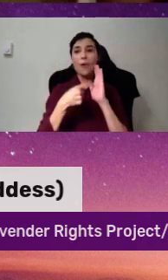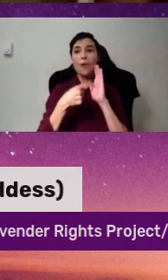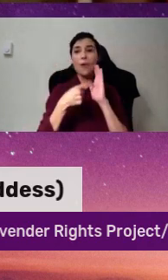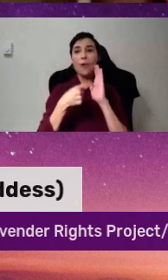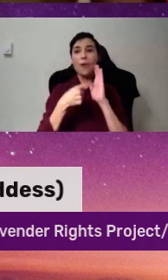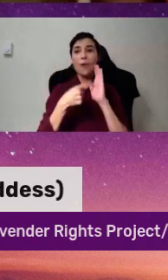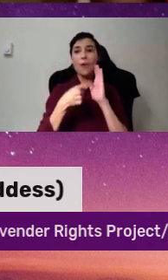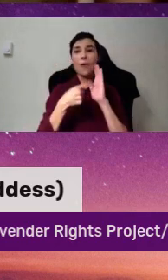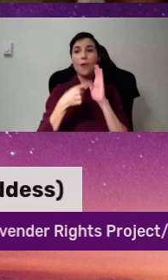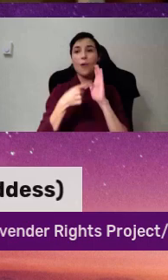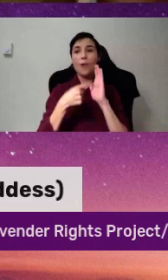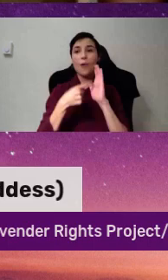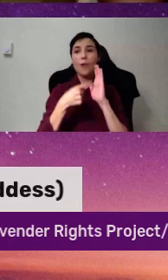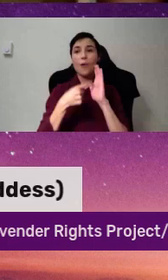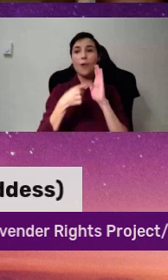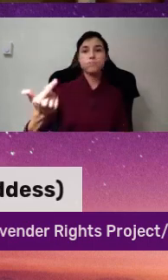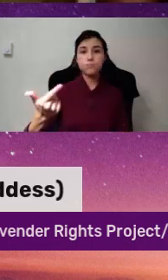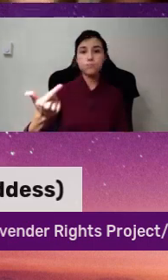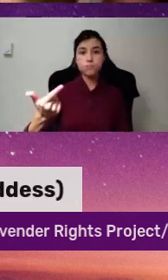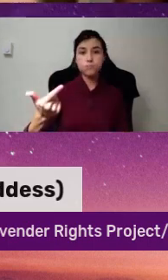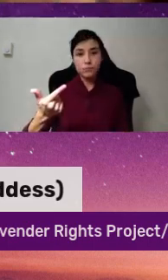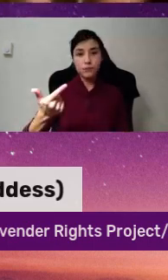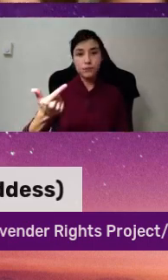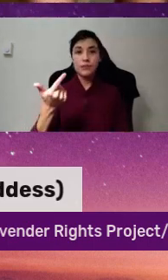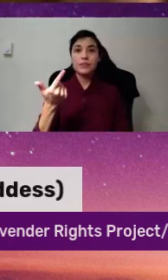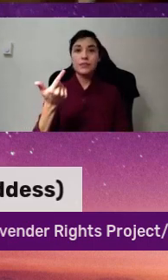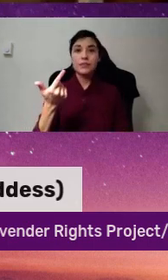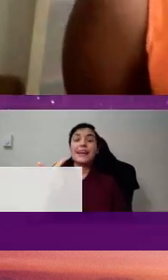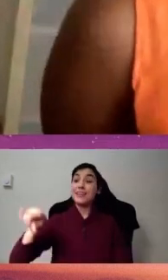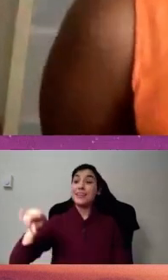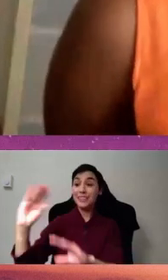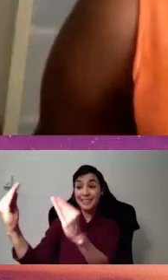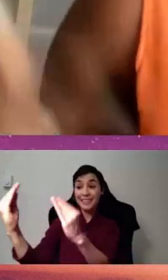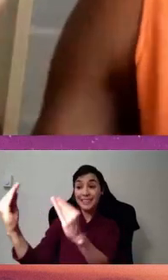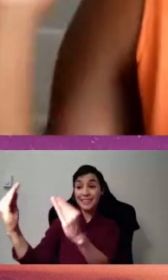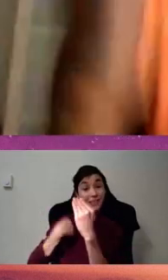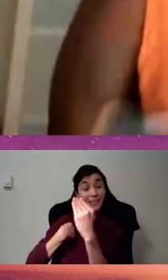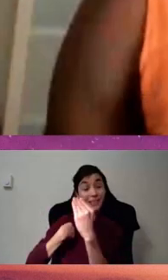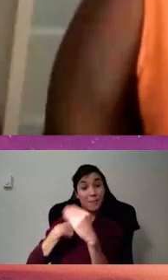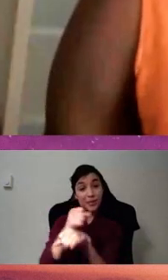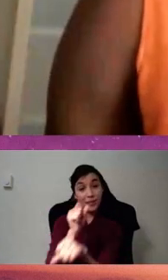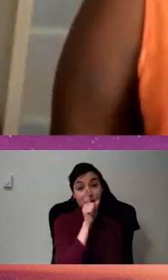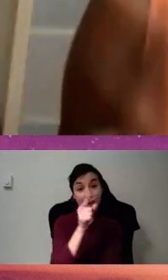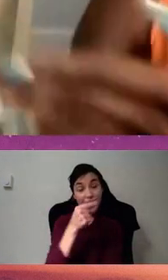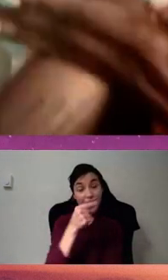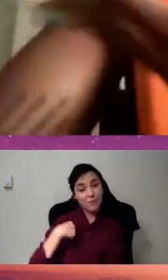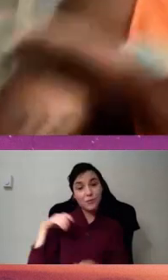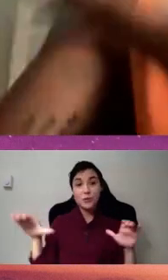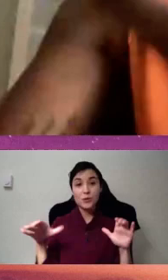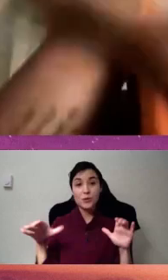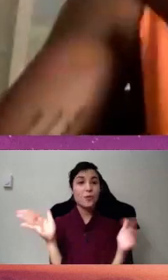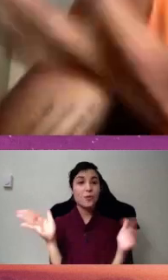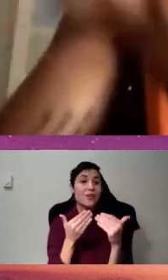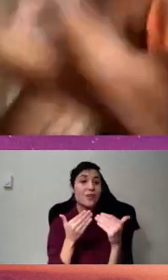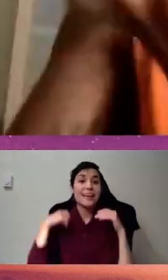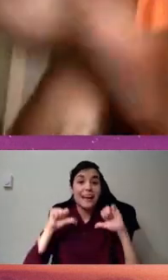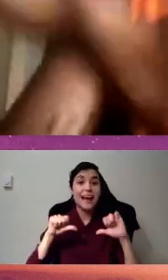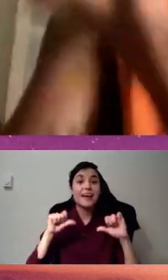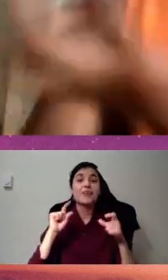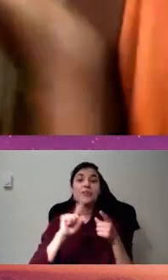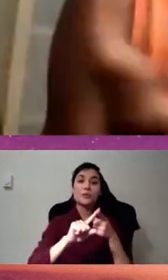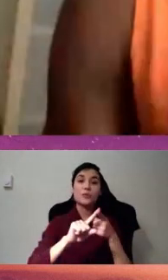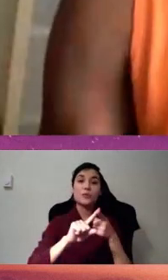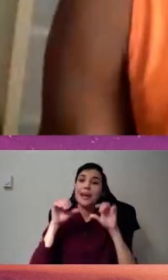so. And so like they're teaching me to like make sure I'm on my shit, making sure that I'm doing what I can to pass on something